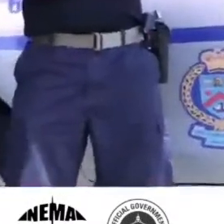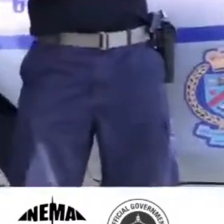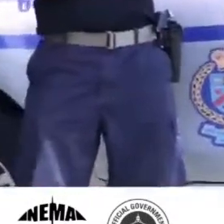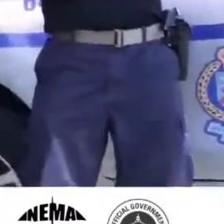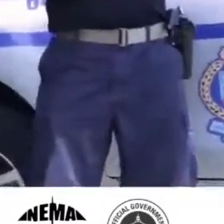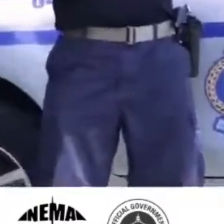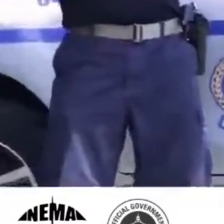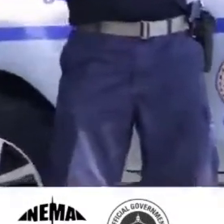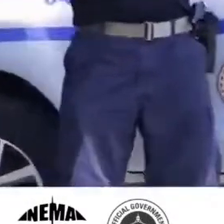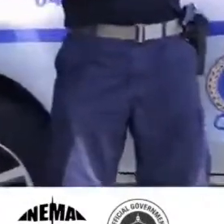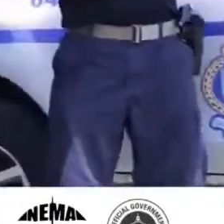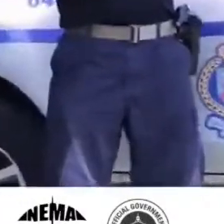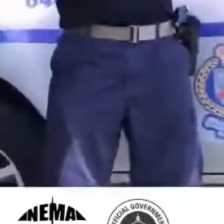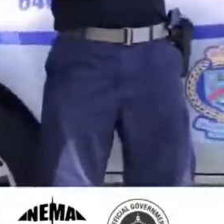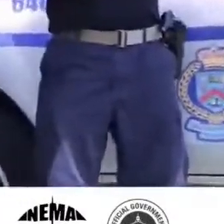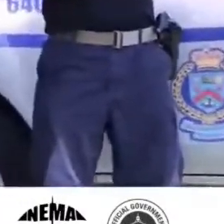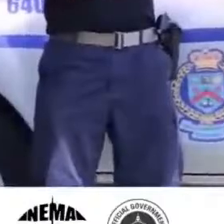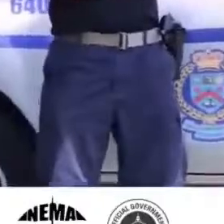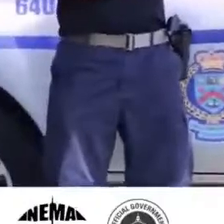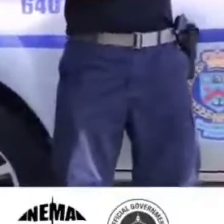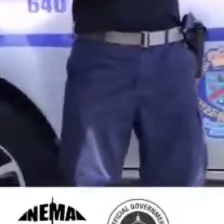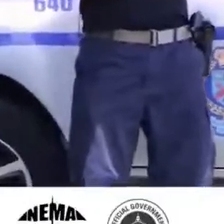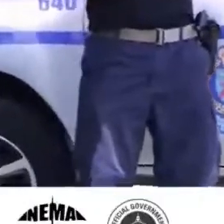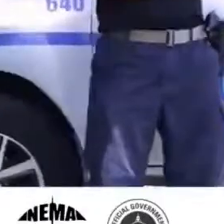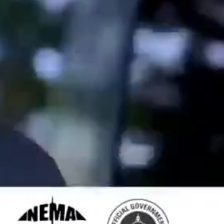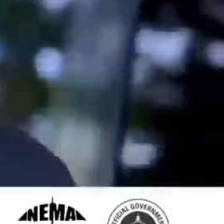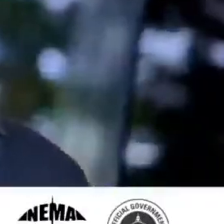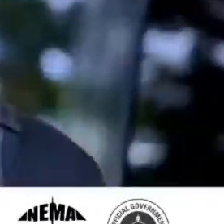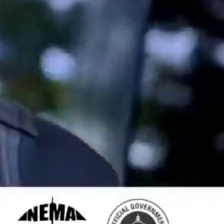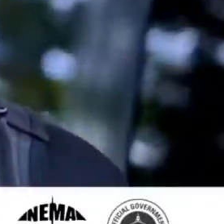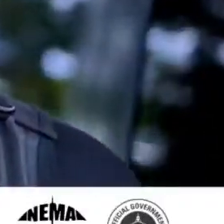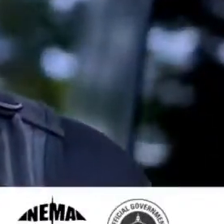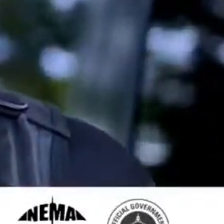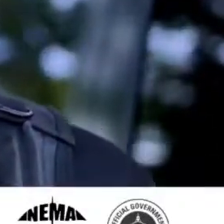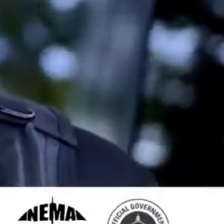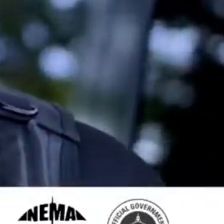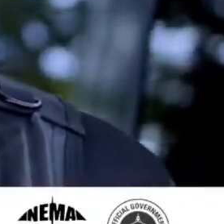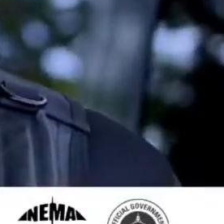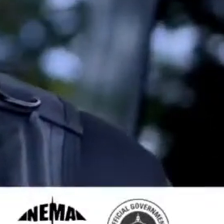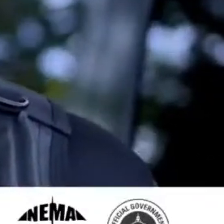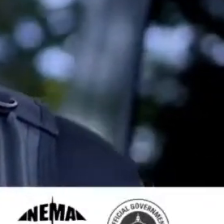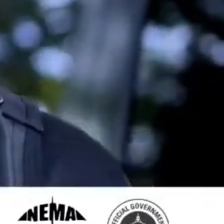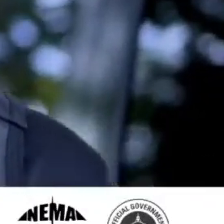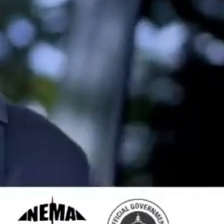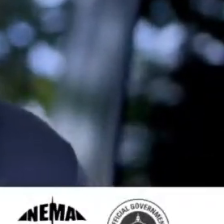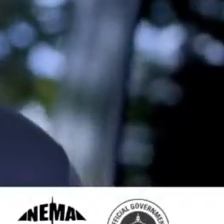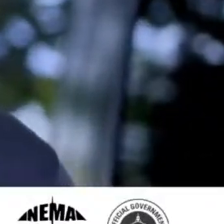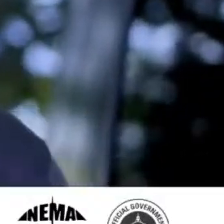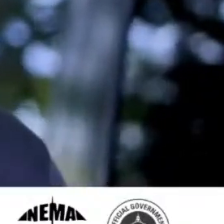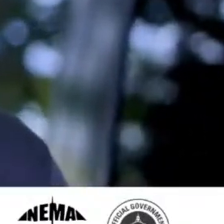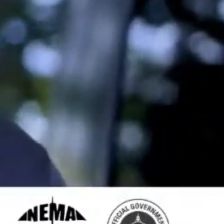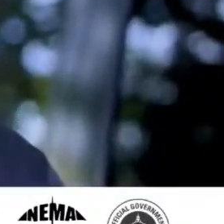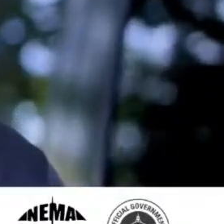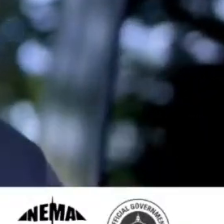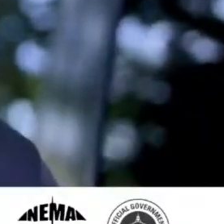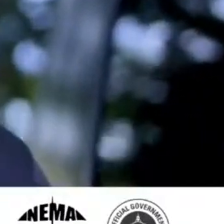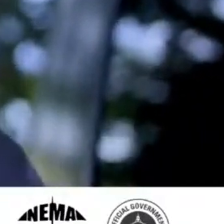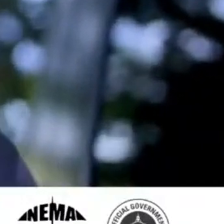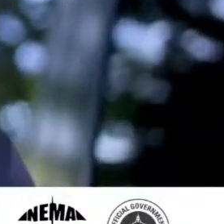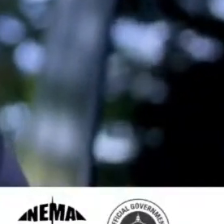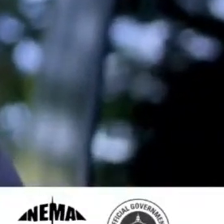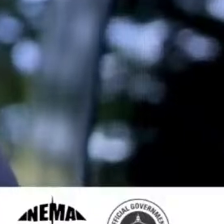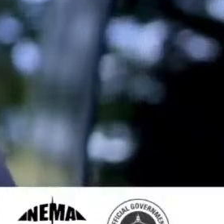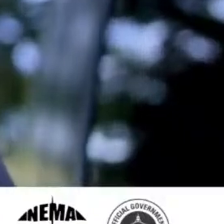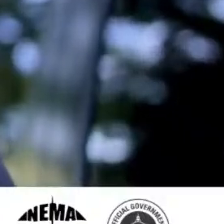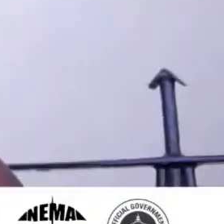they do is a very, very good job. We're just trying to do our part to make sure that St. Kitts can actually